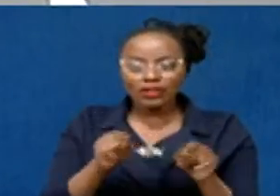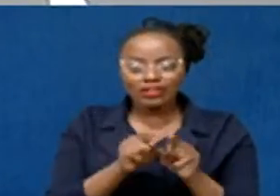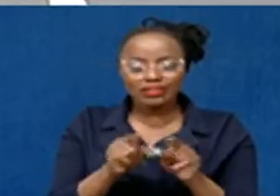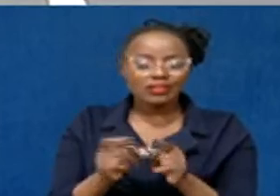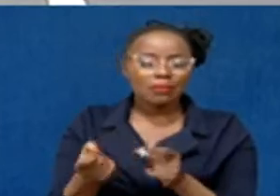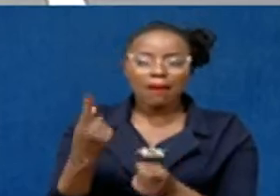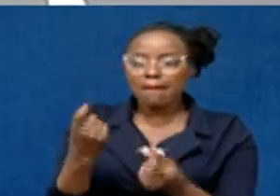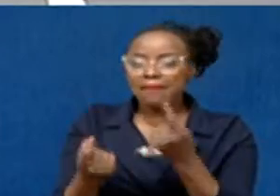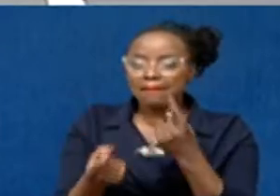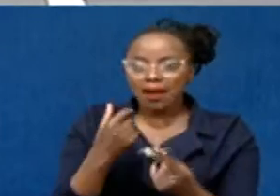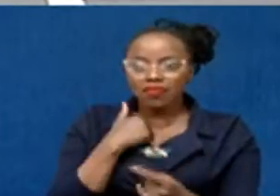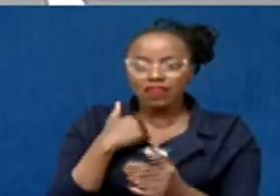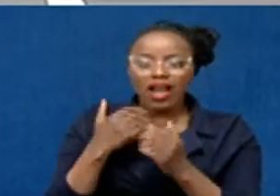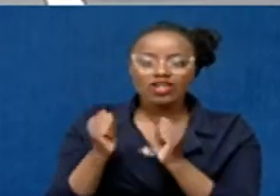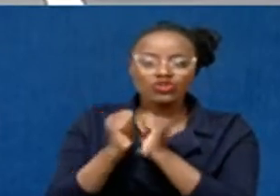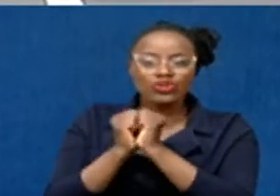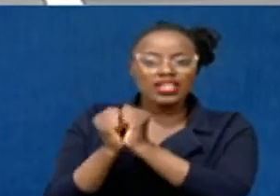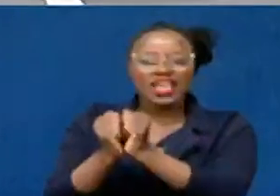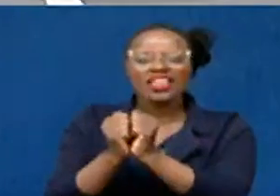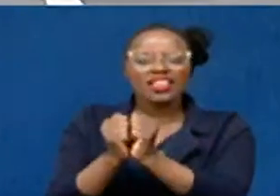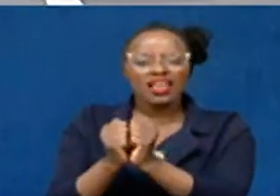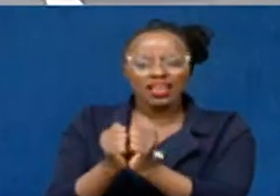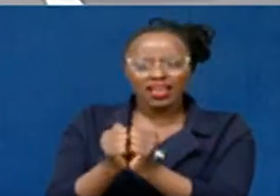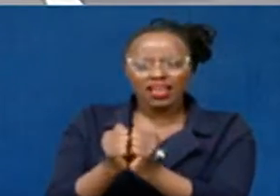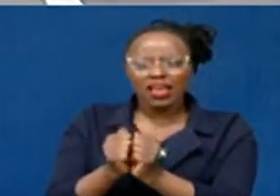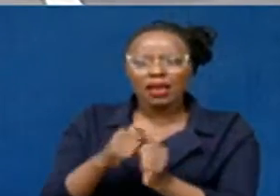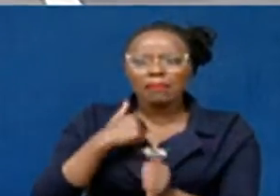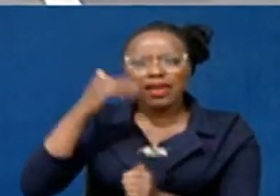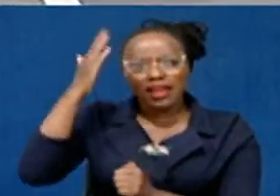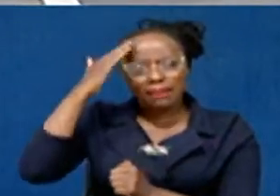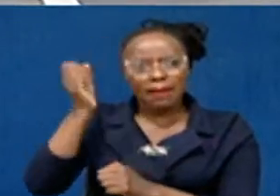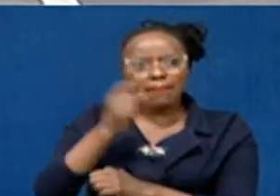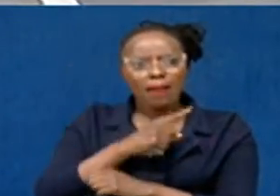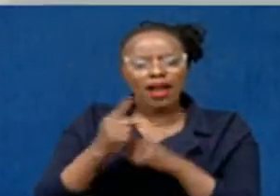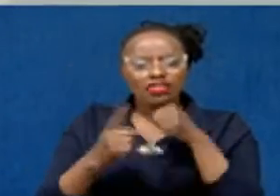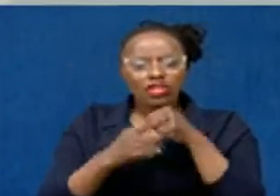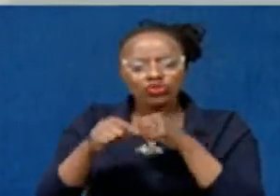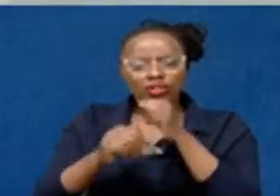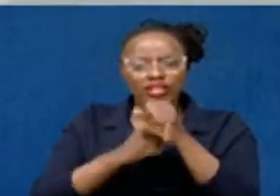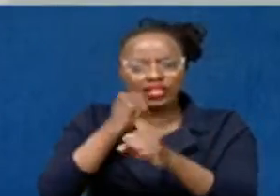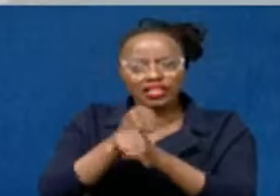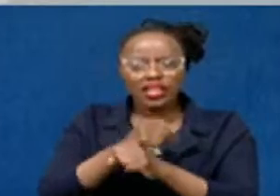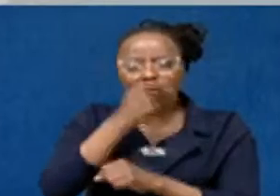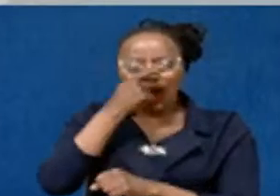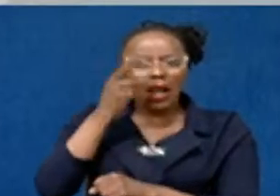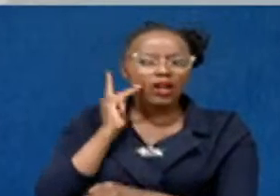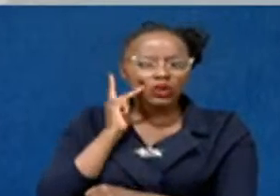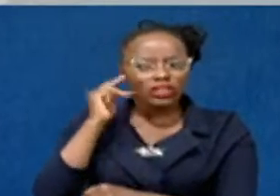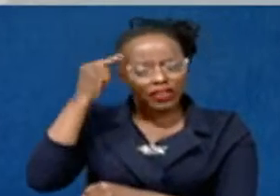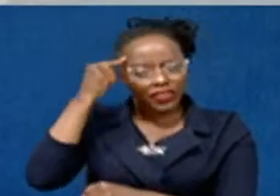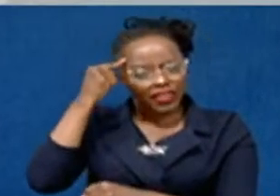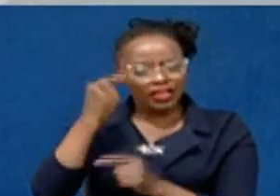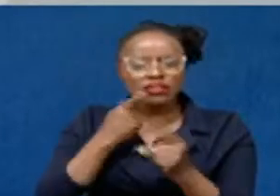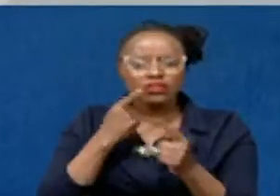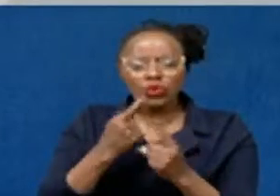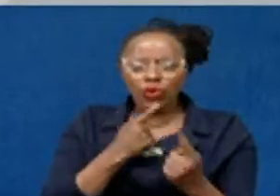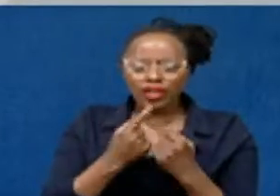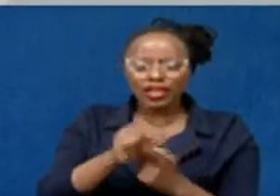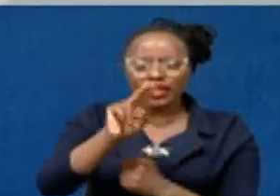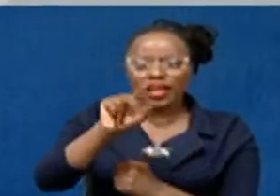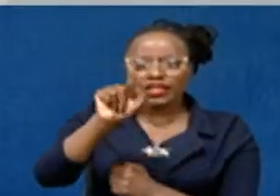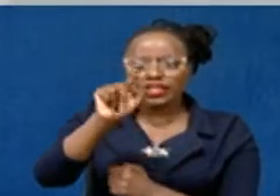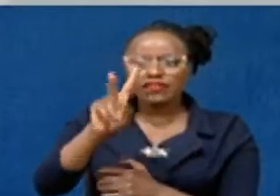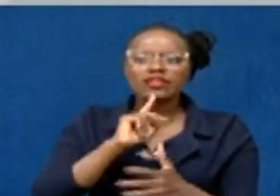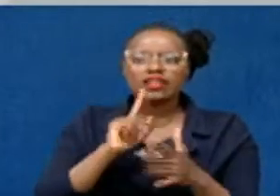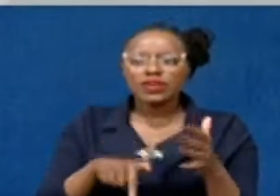tutakutana pamoja. I remember in June this year, Kalonzo Musyoka, I think he was speaking to NTV when